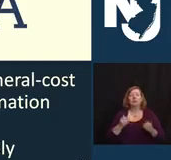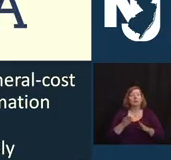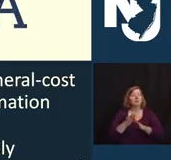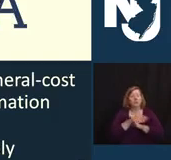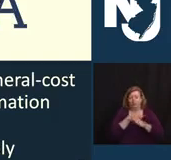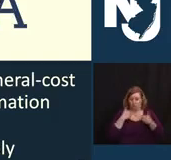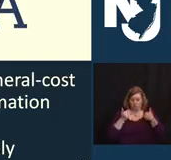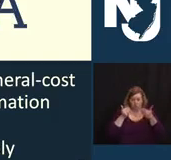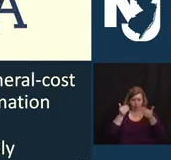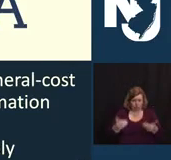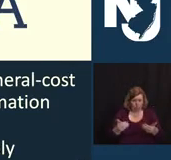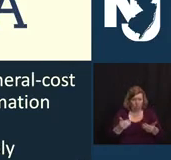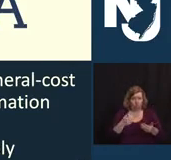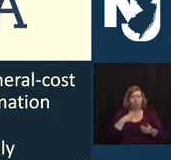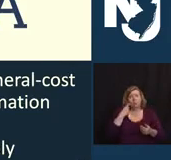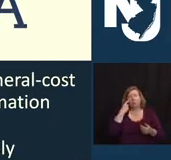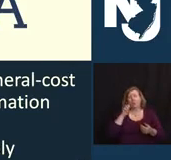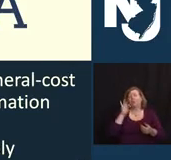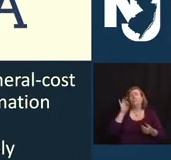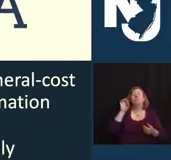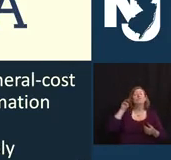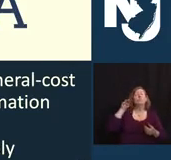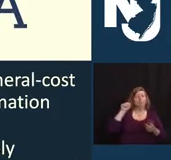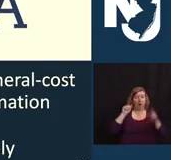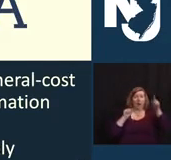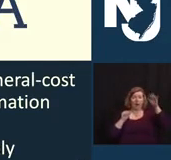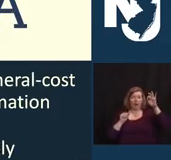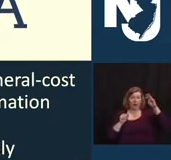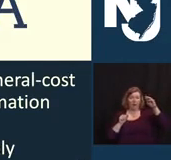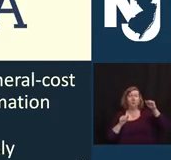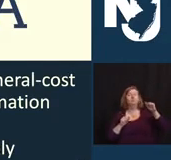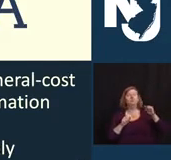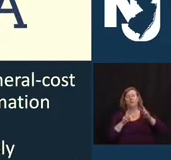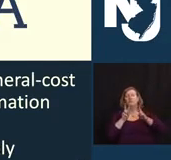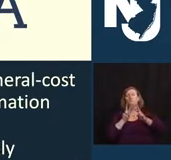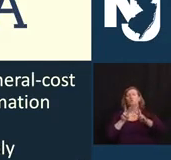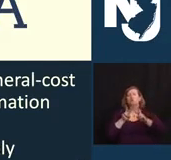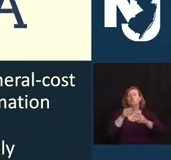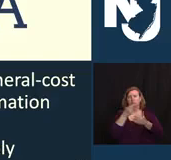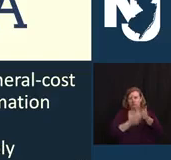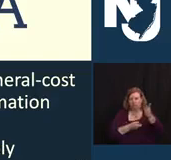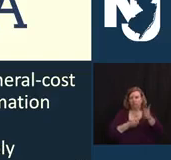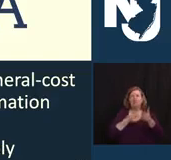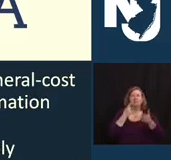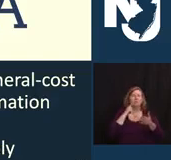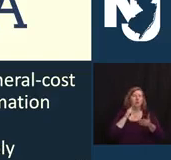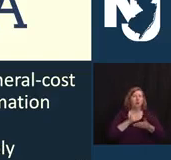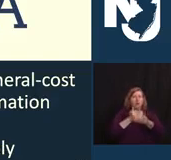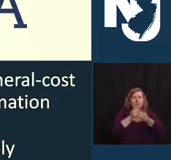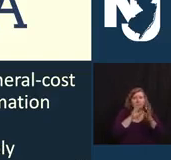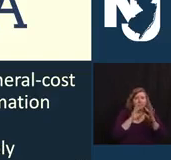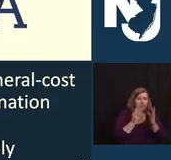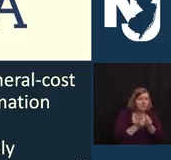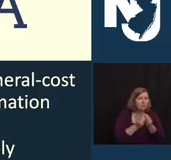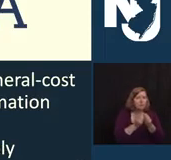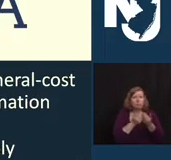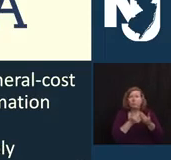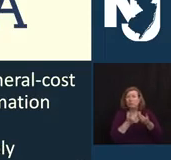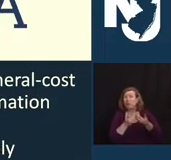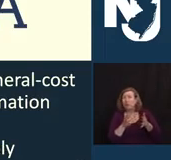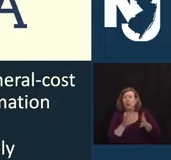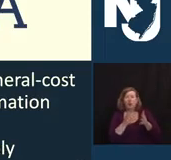that FEMA has begun offering funeral cost reimbursements to financially help families who have lost a loved one